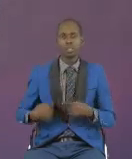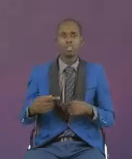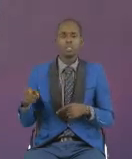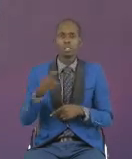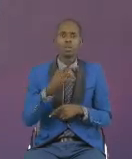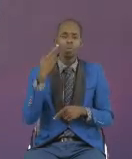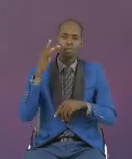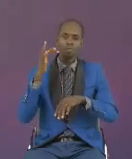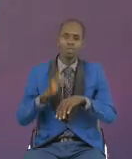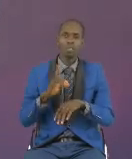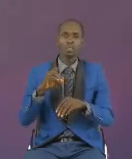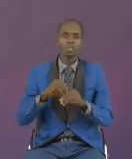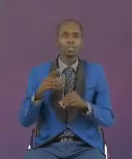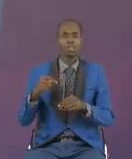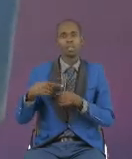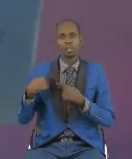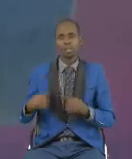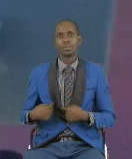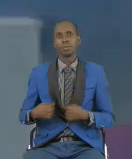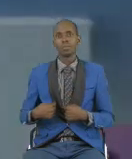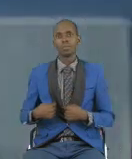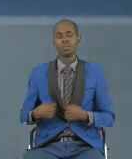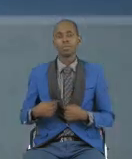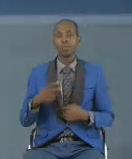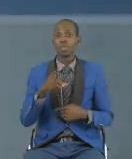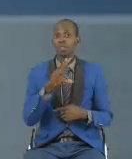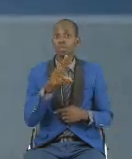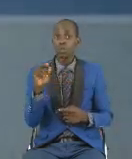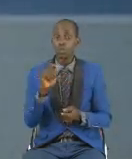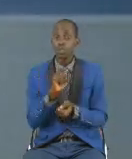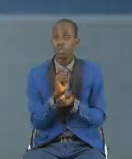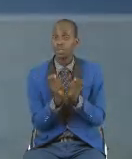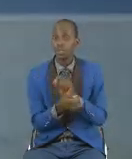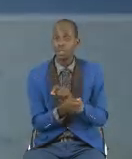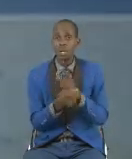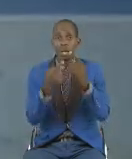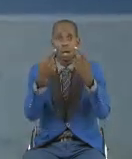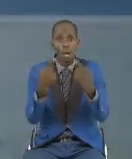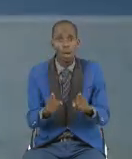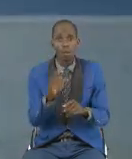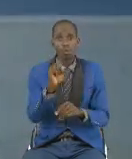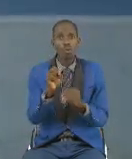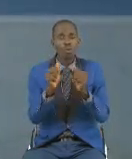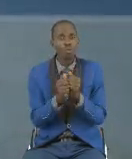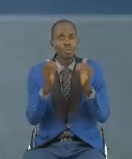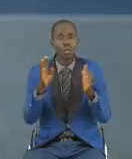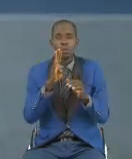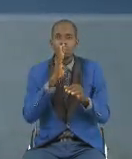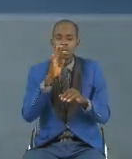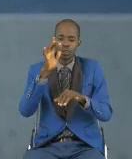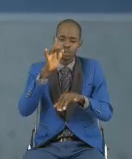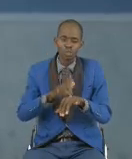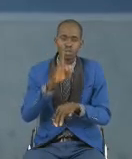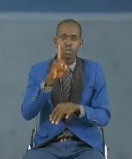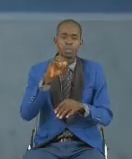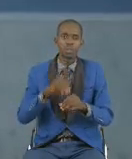their heart. No change happens without being preached in our